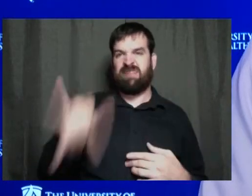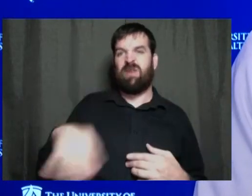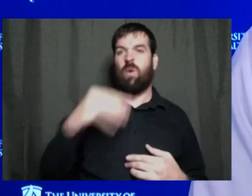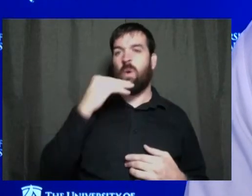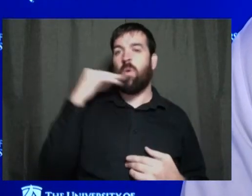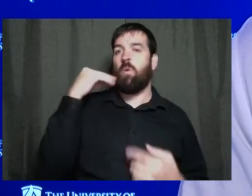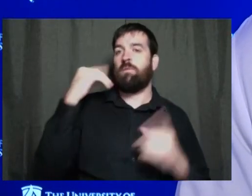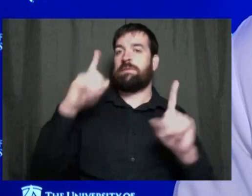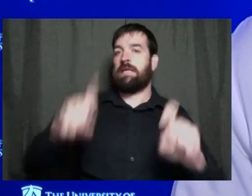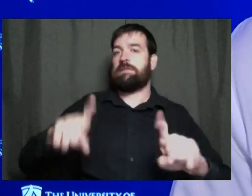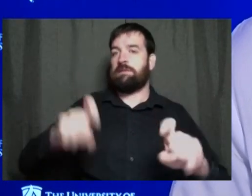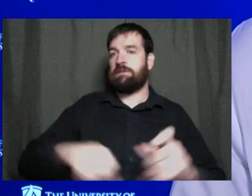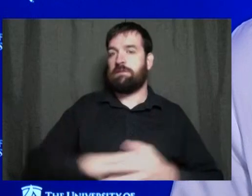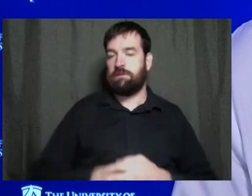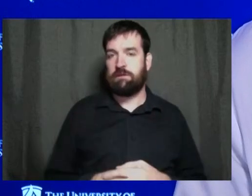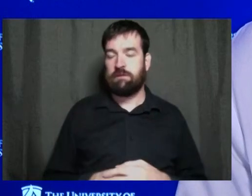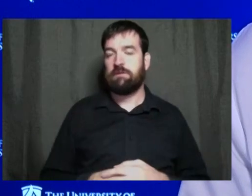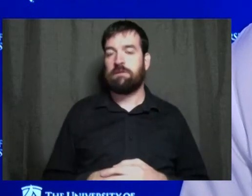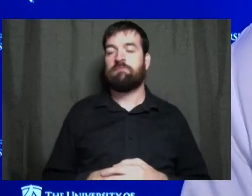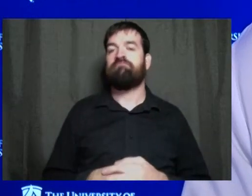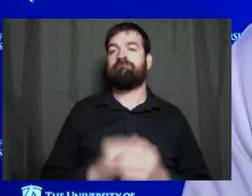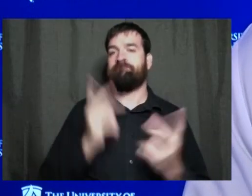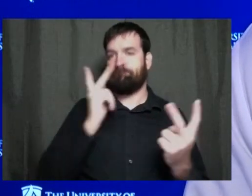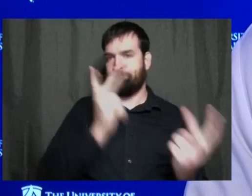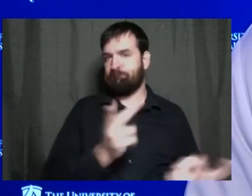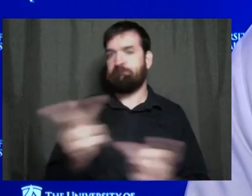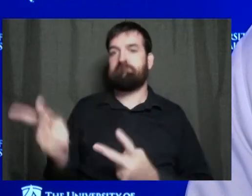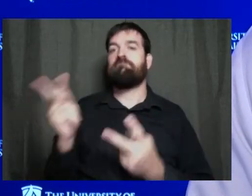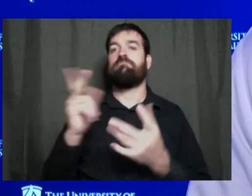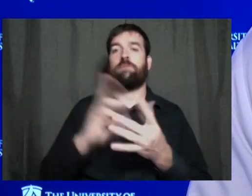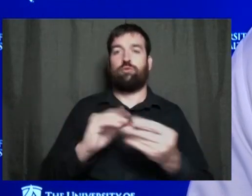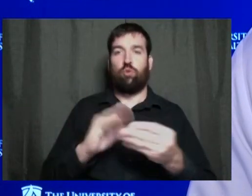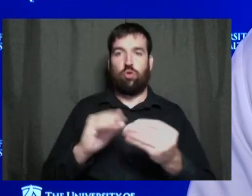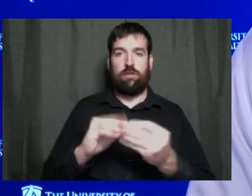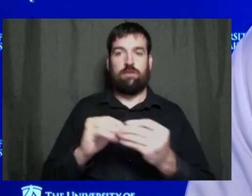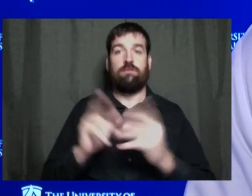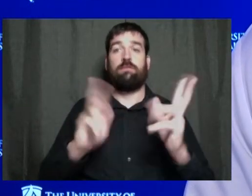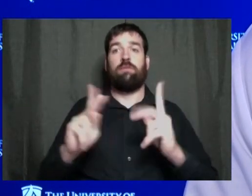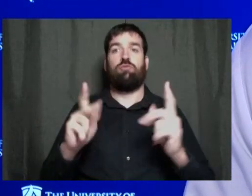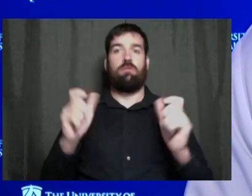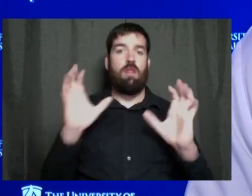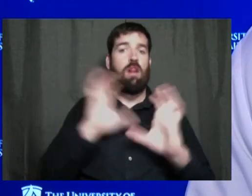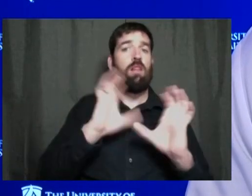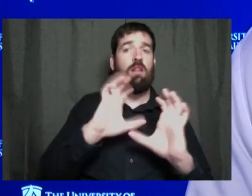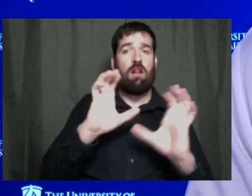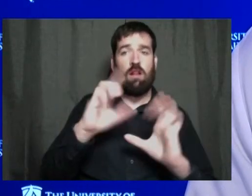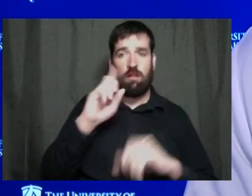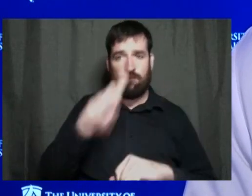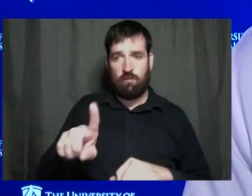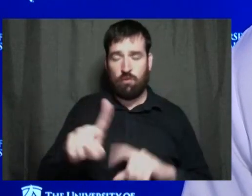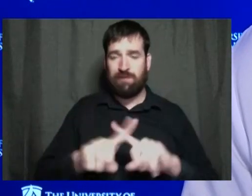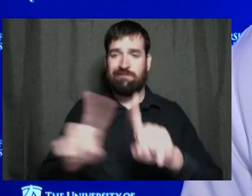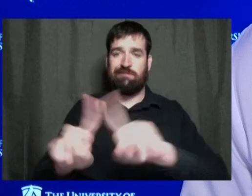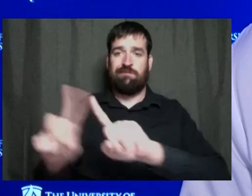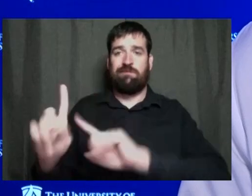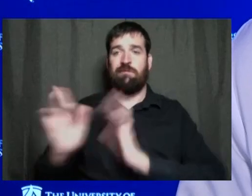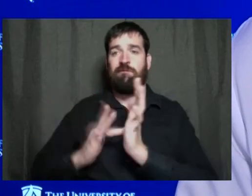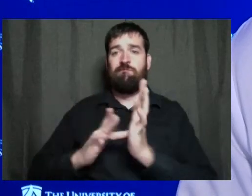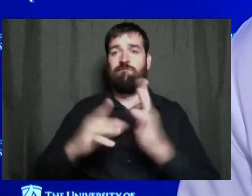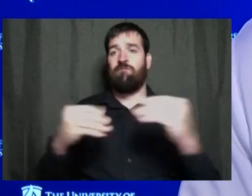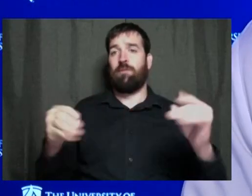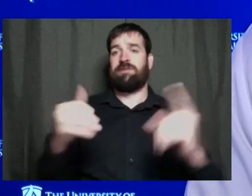it's, I've heard stories, I know other people who've tried to look for different pharmacies that have those home